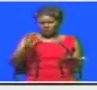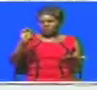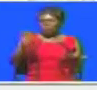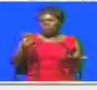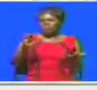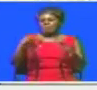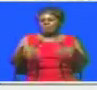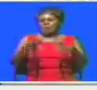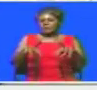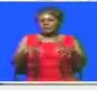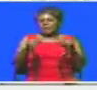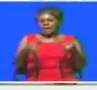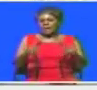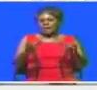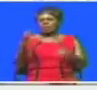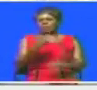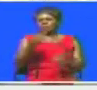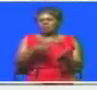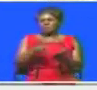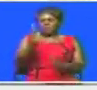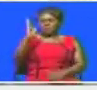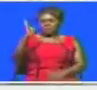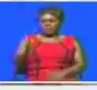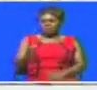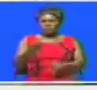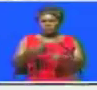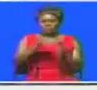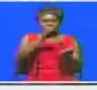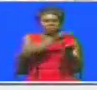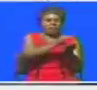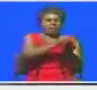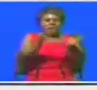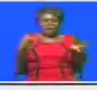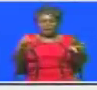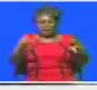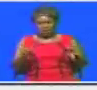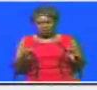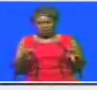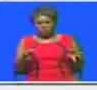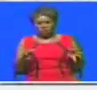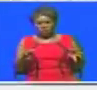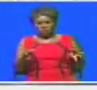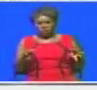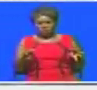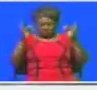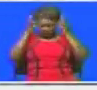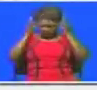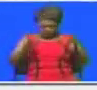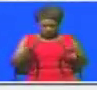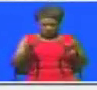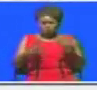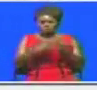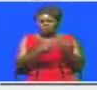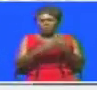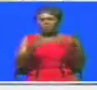platform. The solution will allow a customer to pay directly from the bank account via multiple channels. The move will eliminate